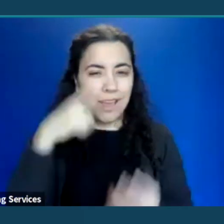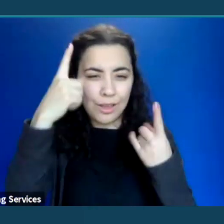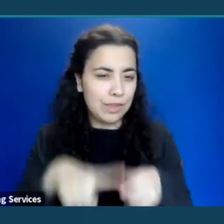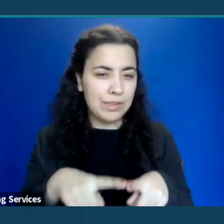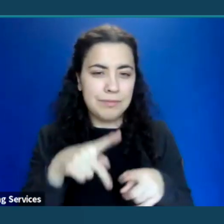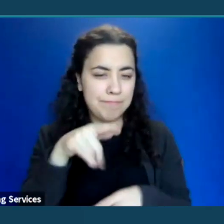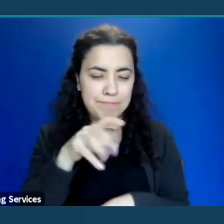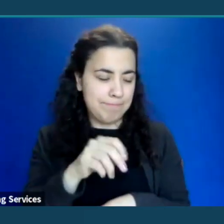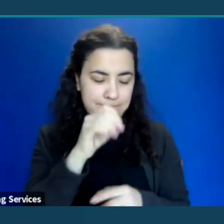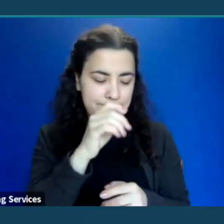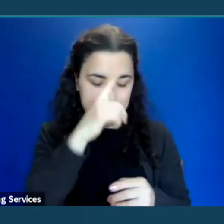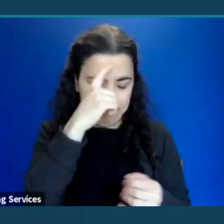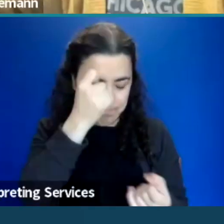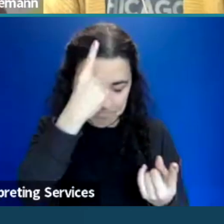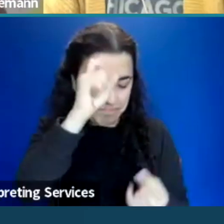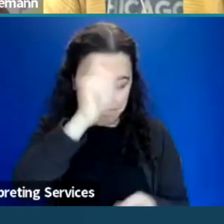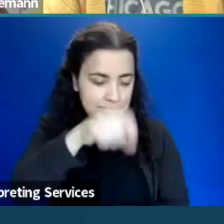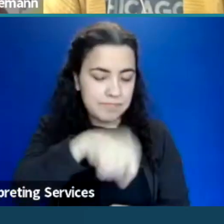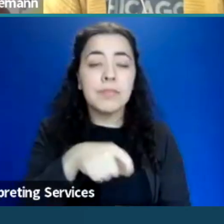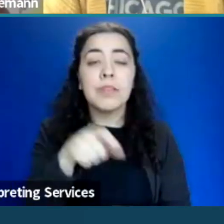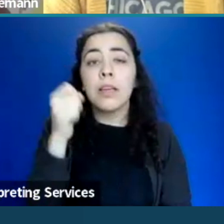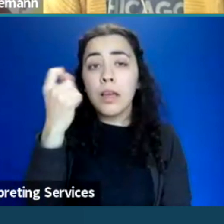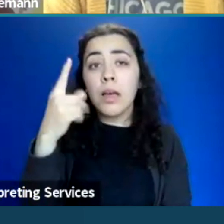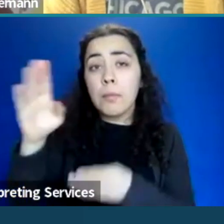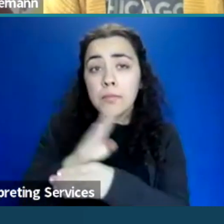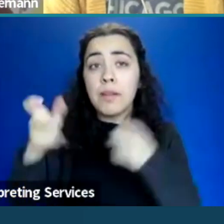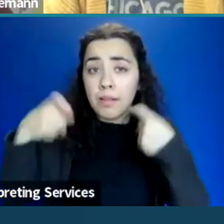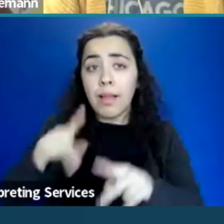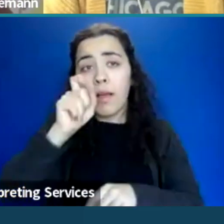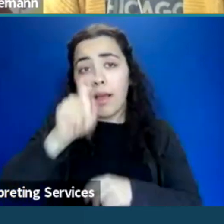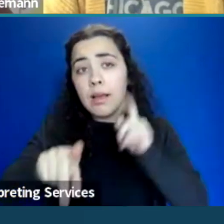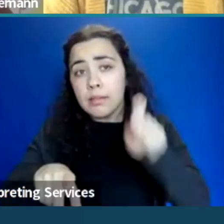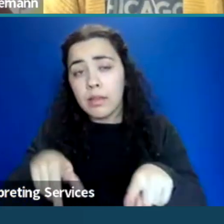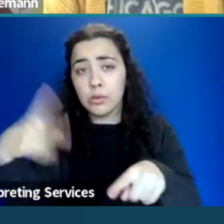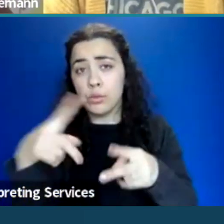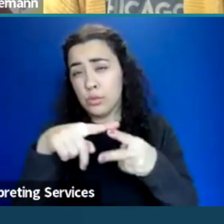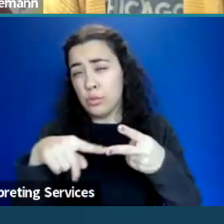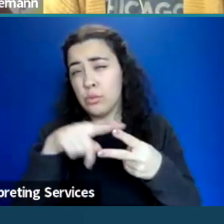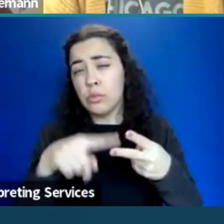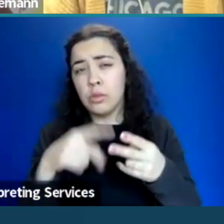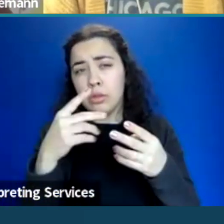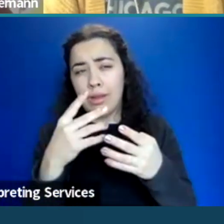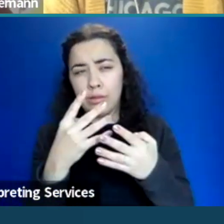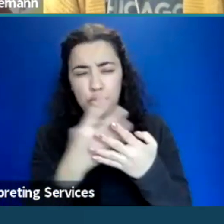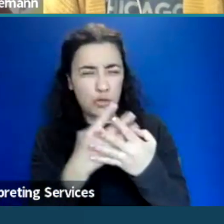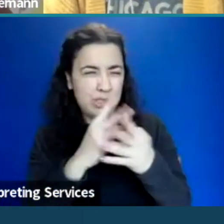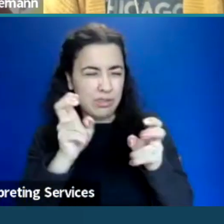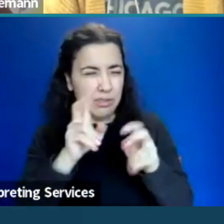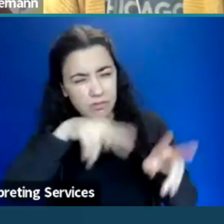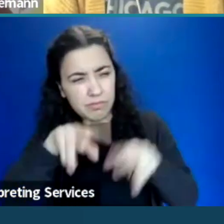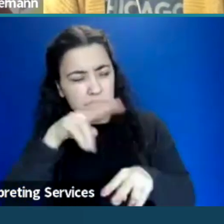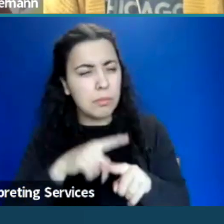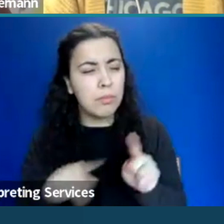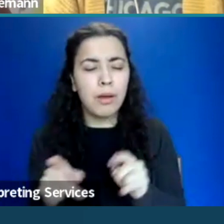And also, while a business can ask those two questions and do that screening, there's no need to